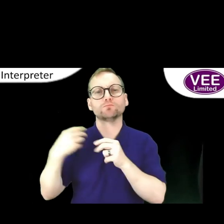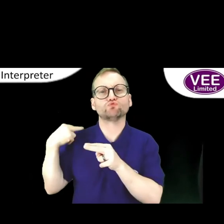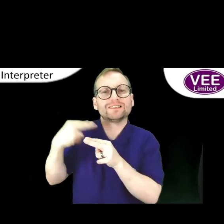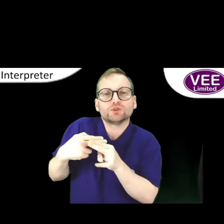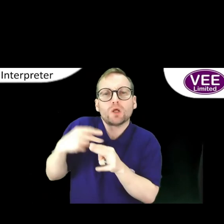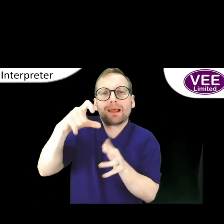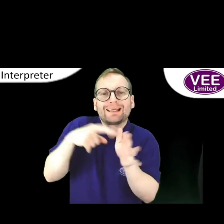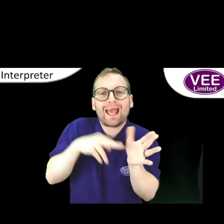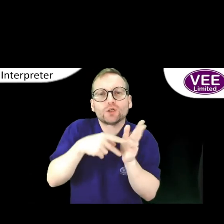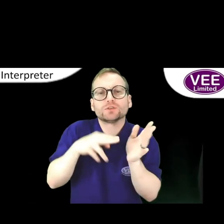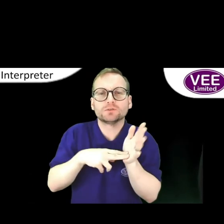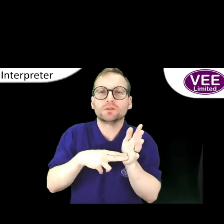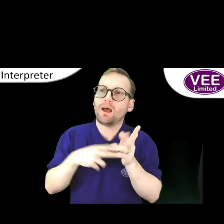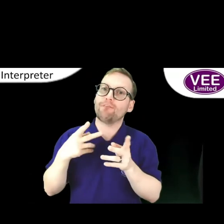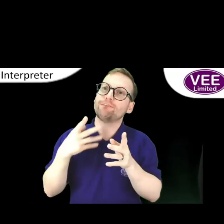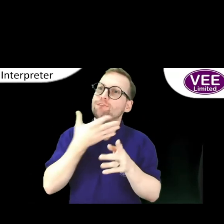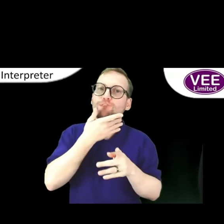of folk songs from the British Isles.